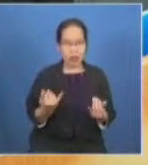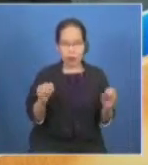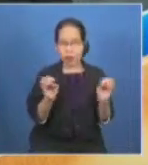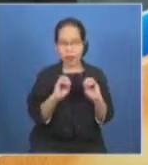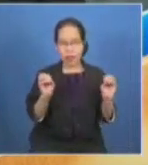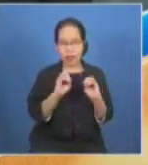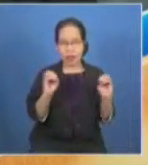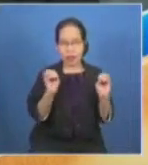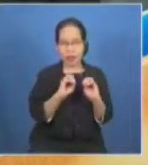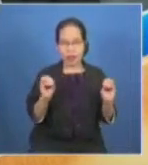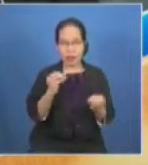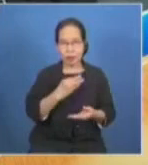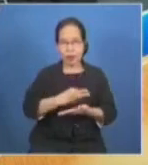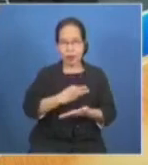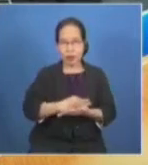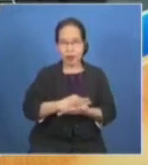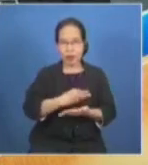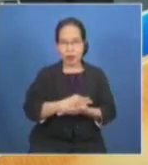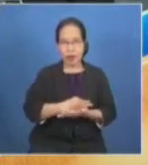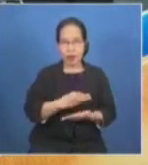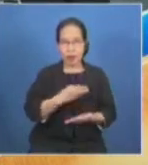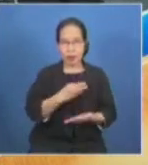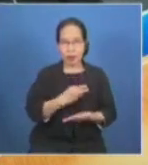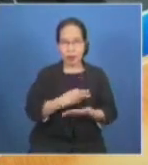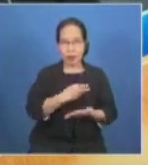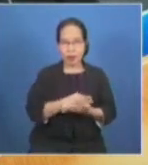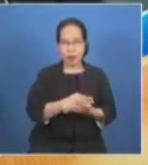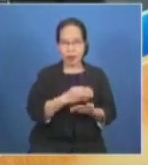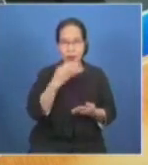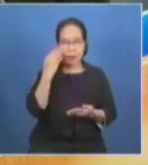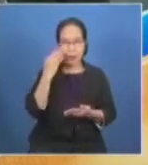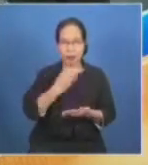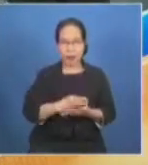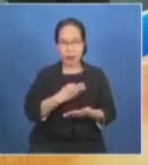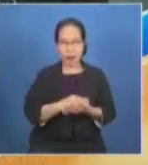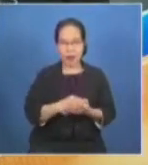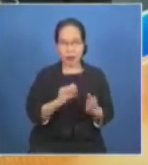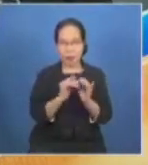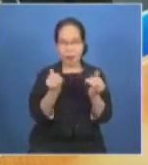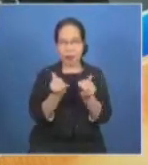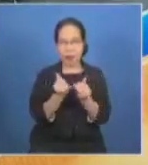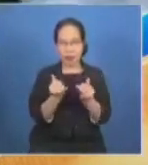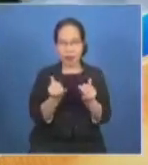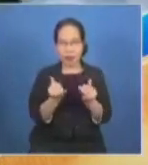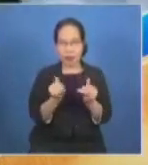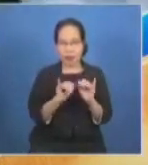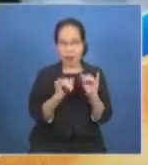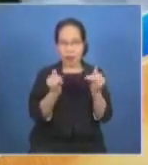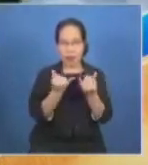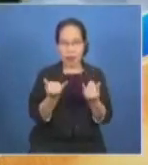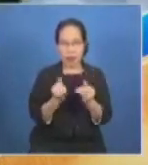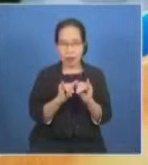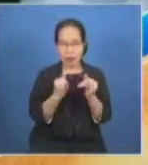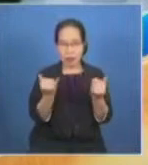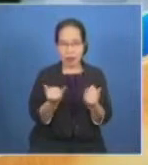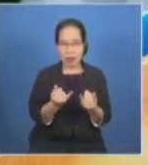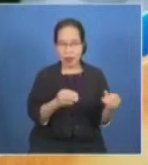At the present, they don't have funds in the barangay, for which reason they don't have any activities.